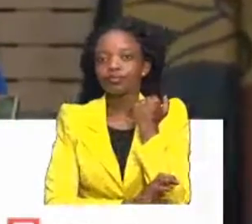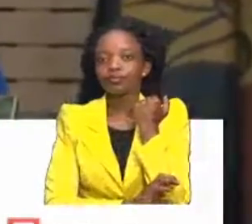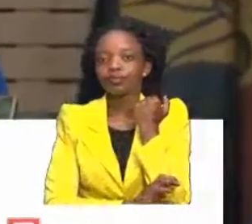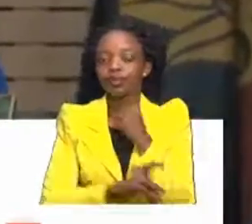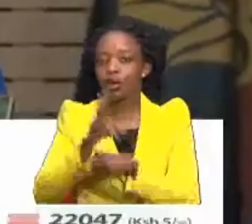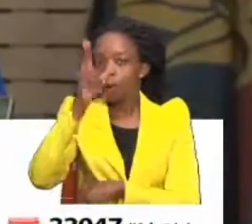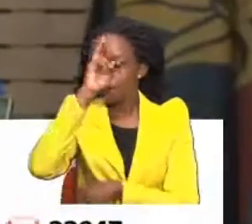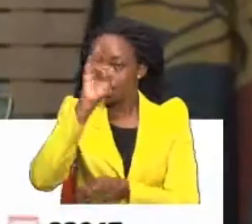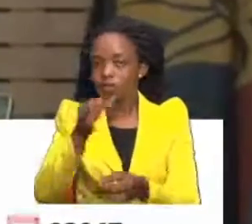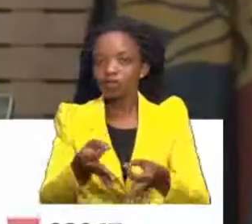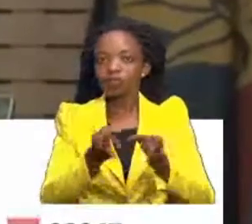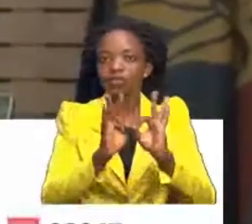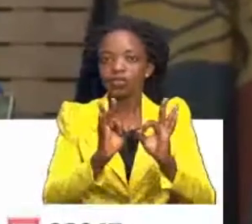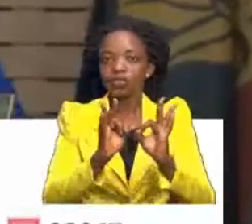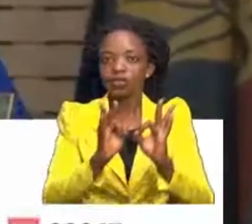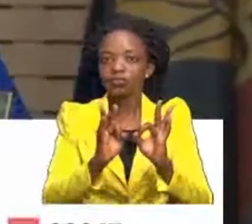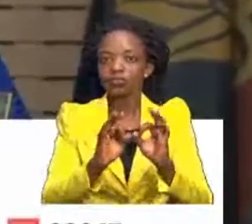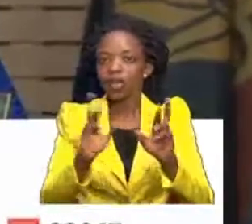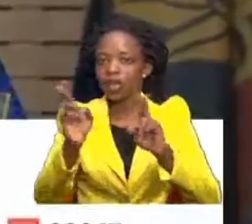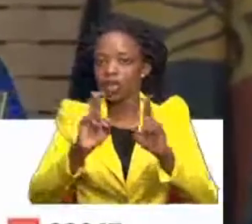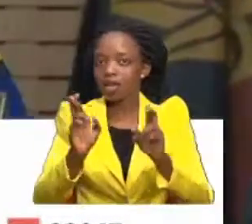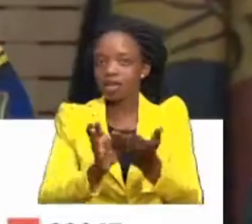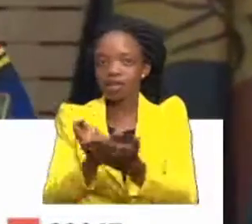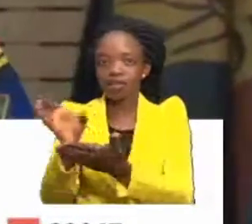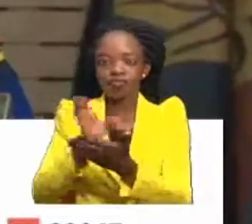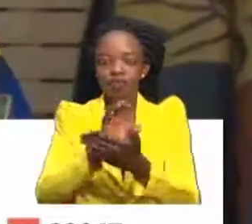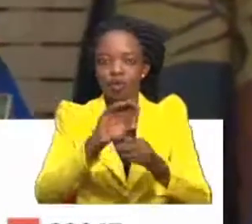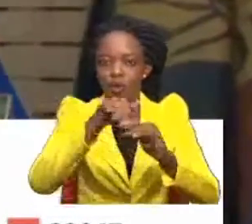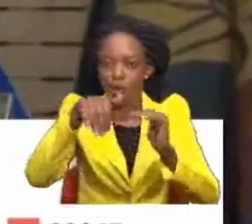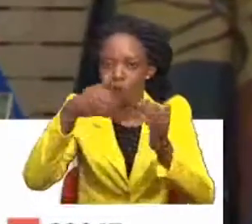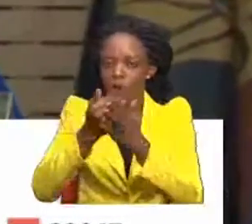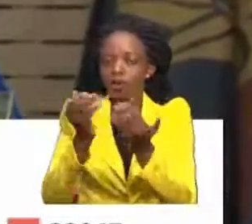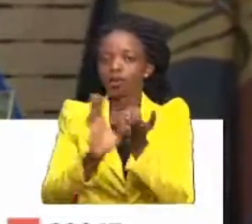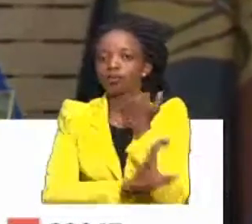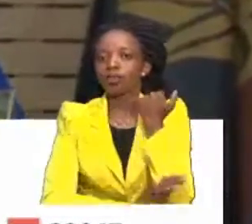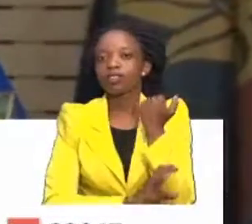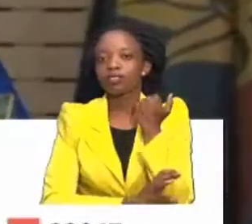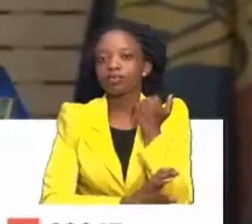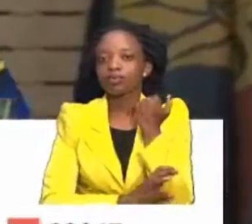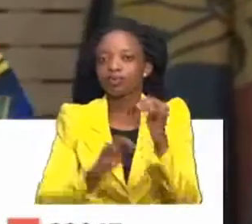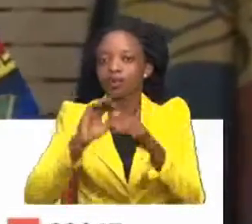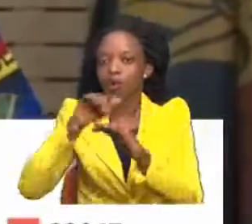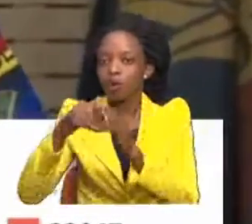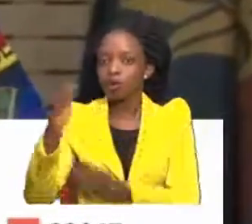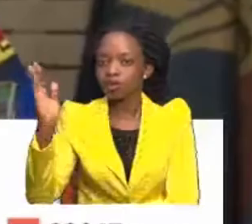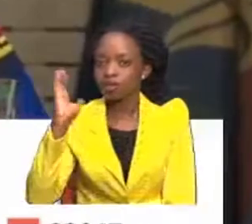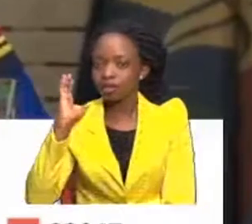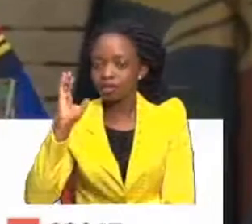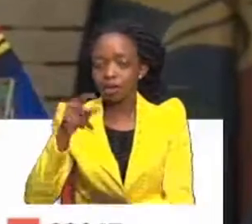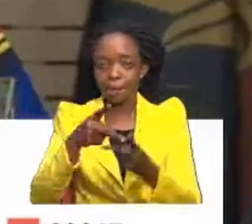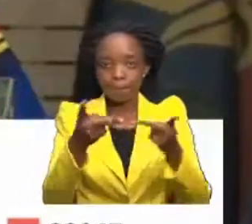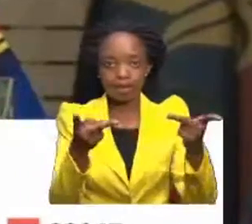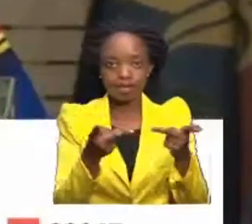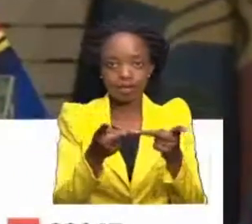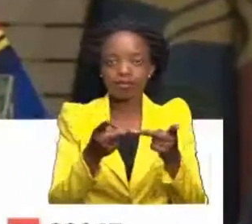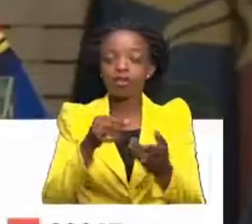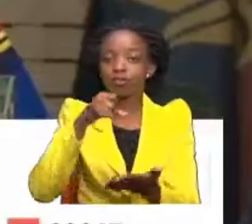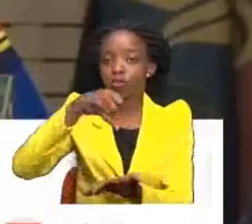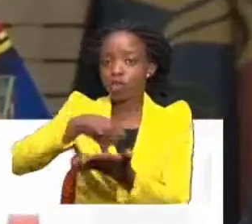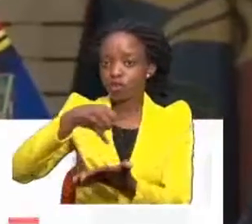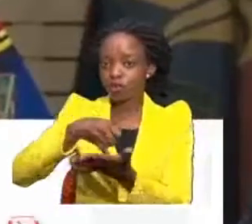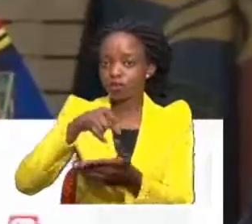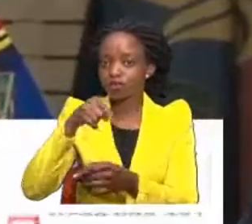Police officers have been deployed adequately throughout the country. All security multi agencies are involved in